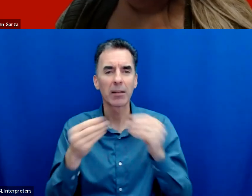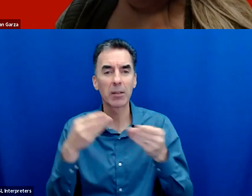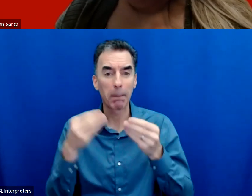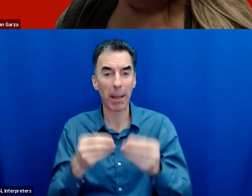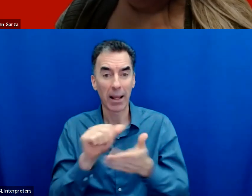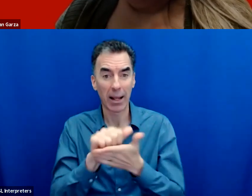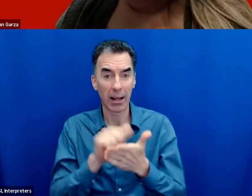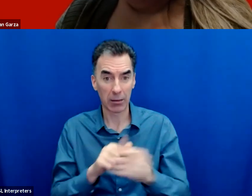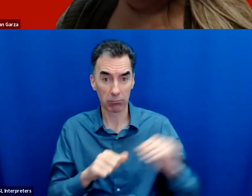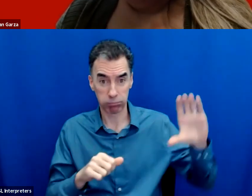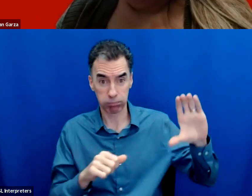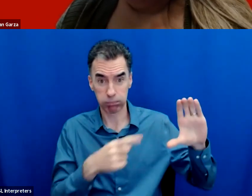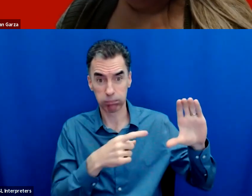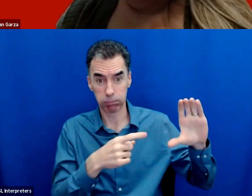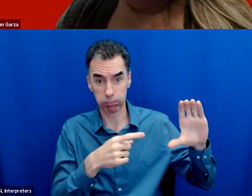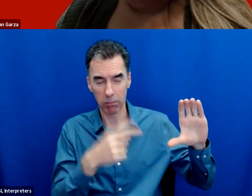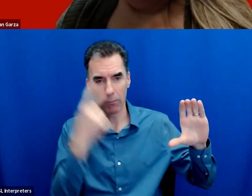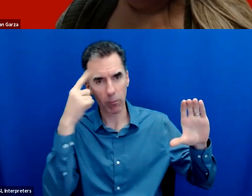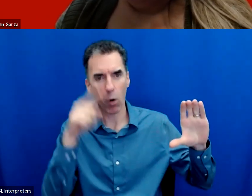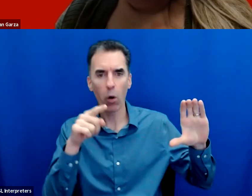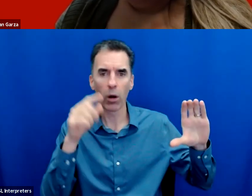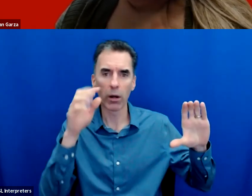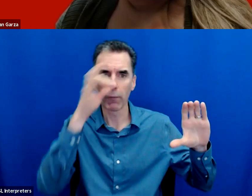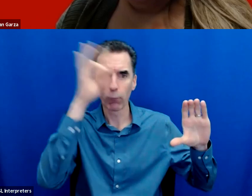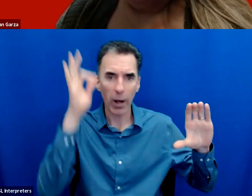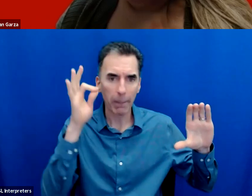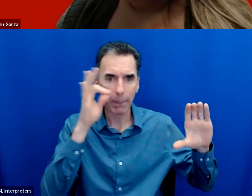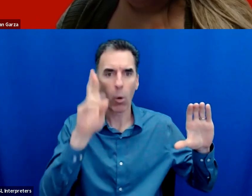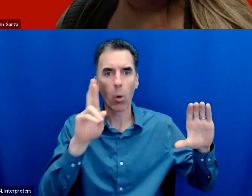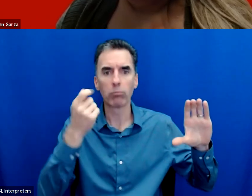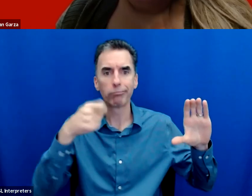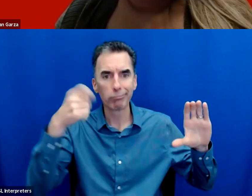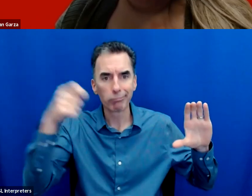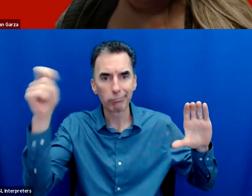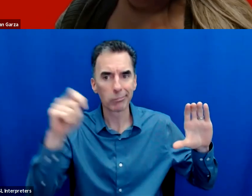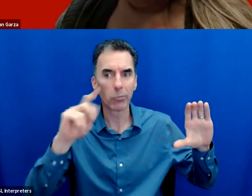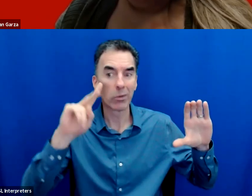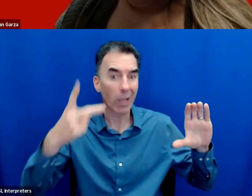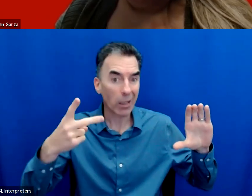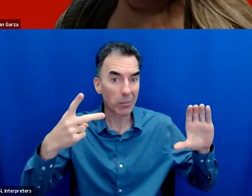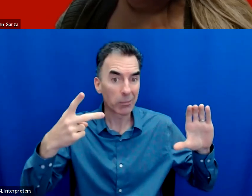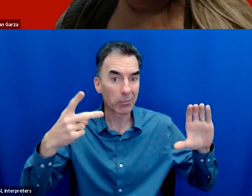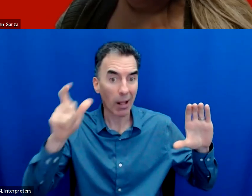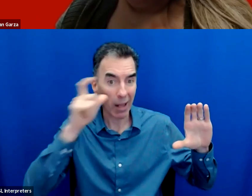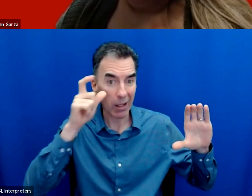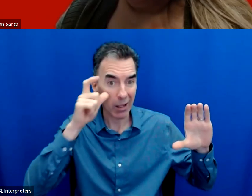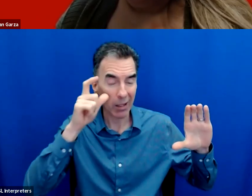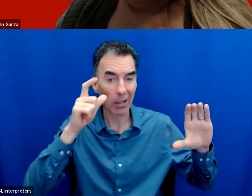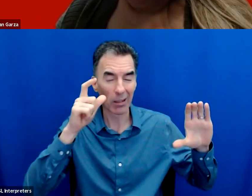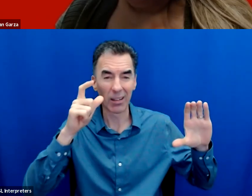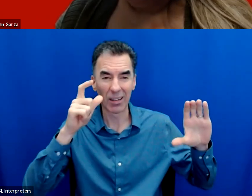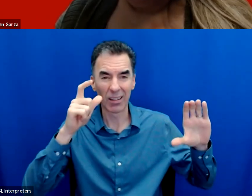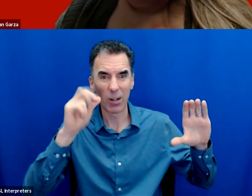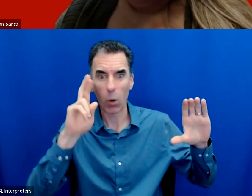set aside, and I use that for my frames and any upgrades, or if I wanted to go and get a second pair or any upgrades to